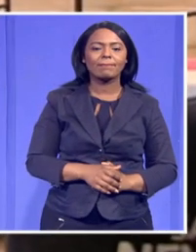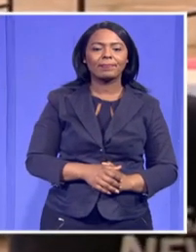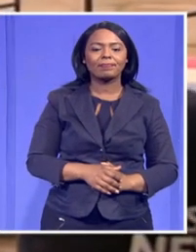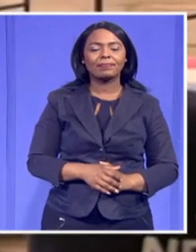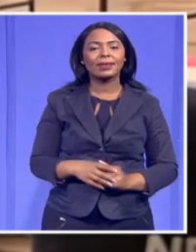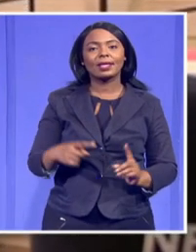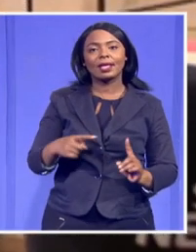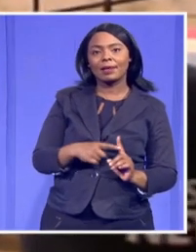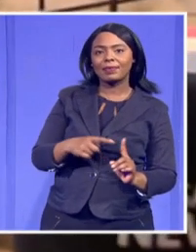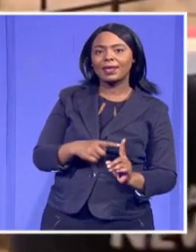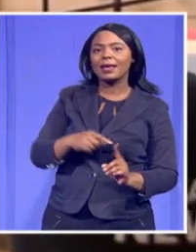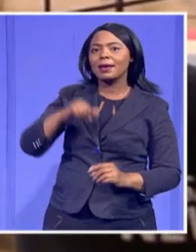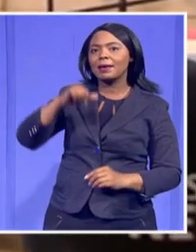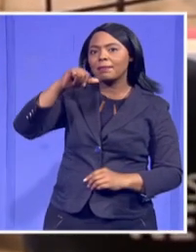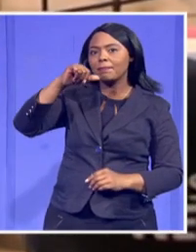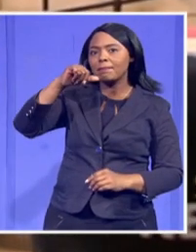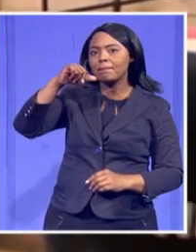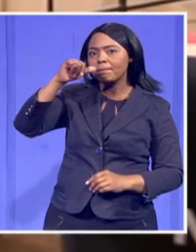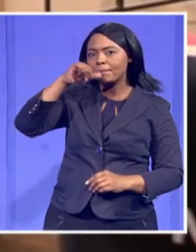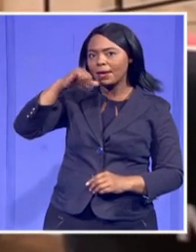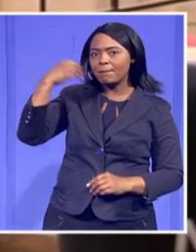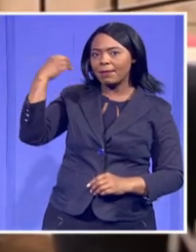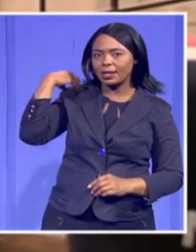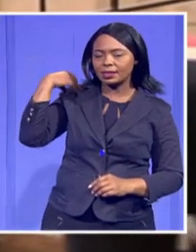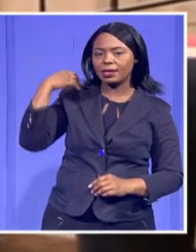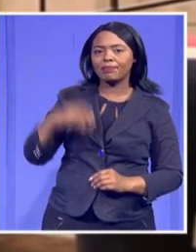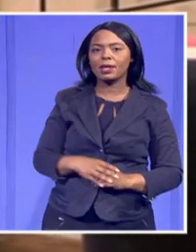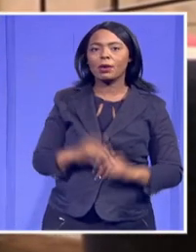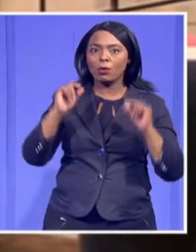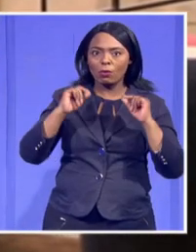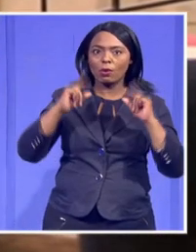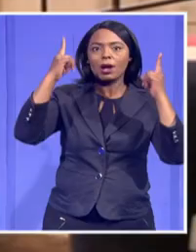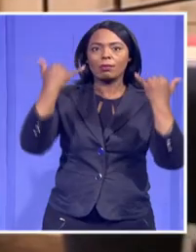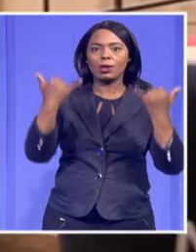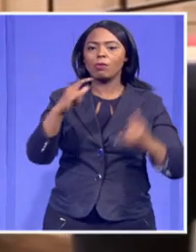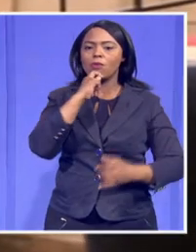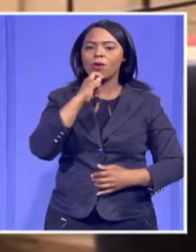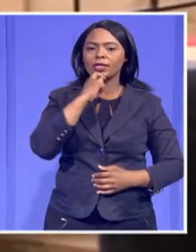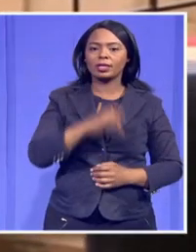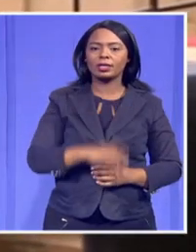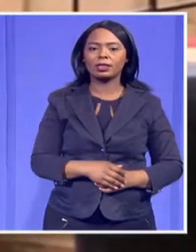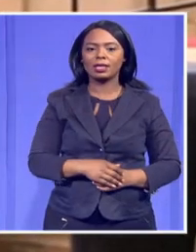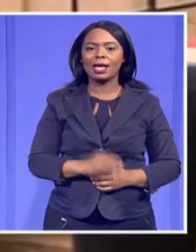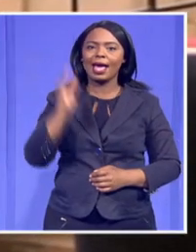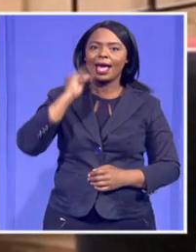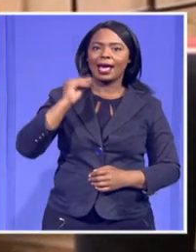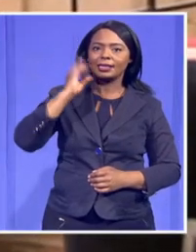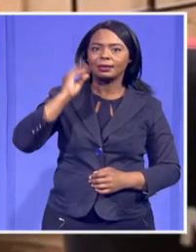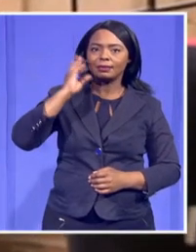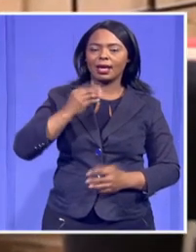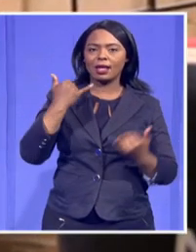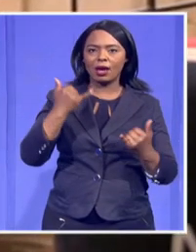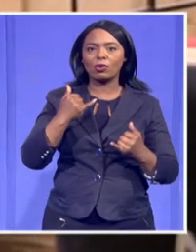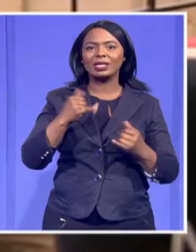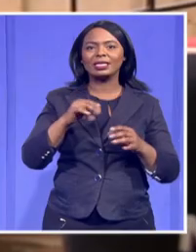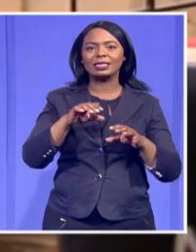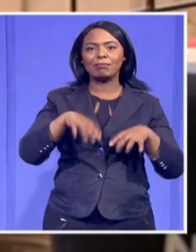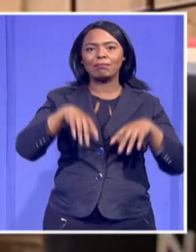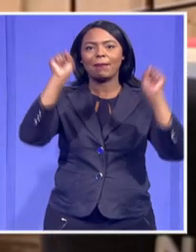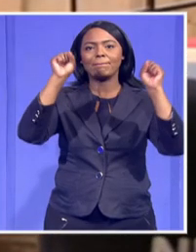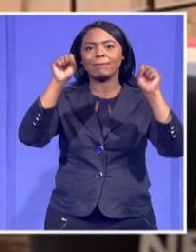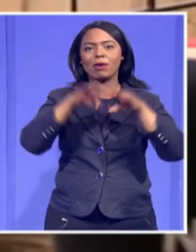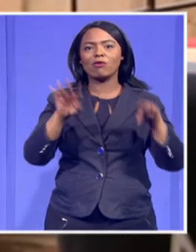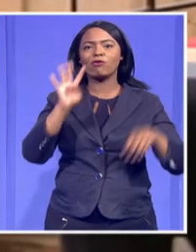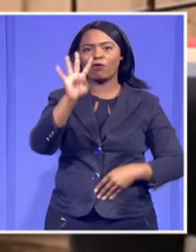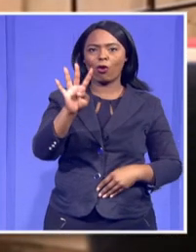Minister, we woke up this morning and we got the news that we are now experiencing stage 4 load